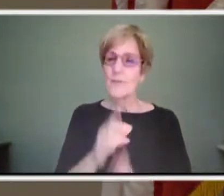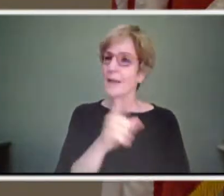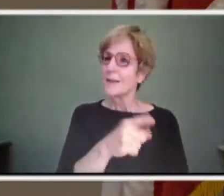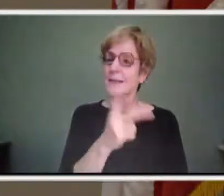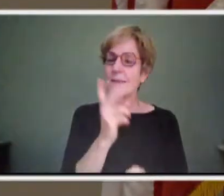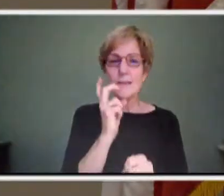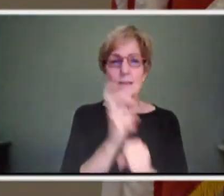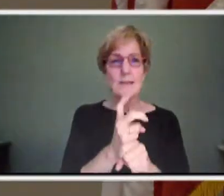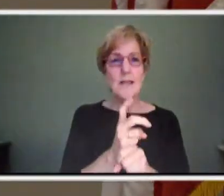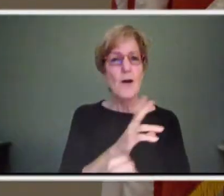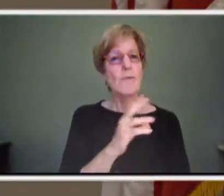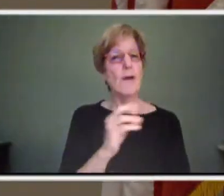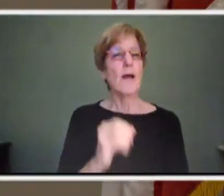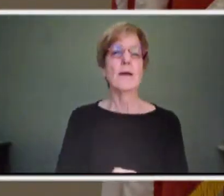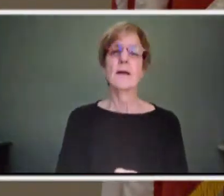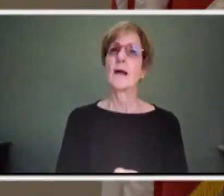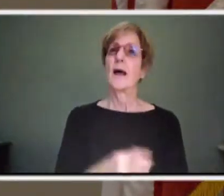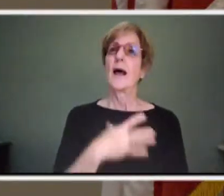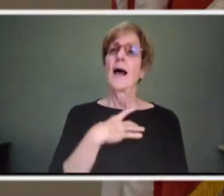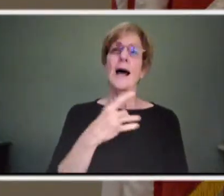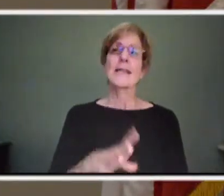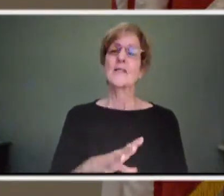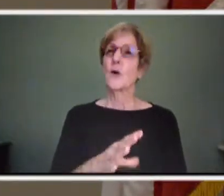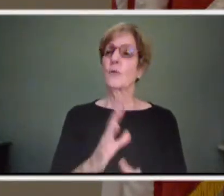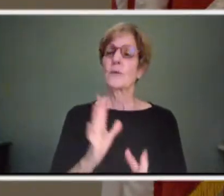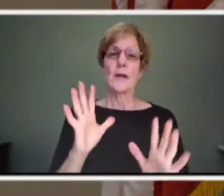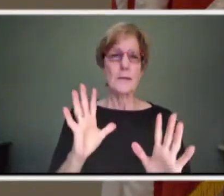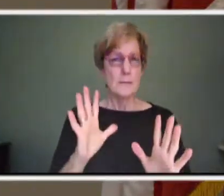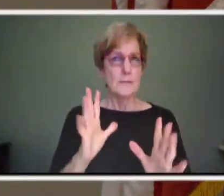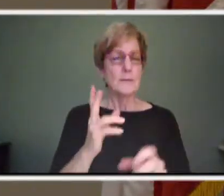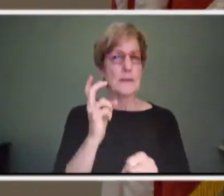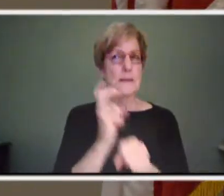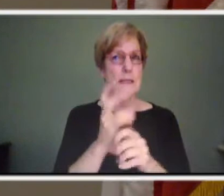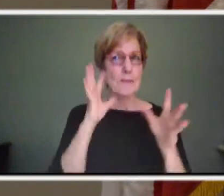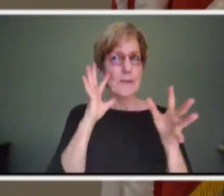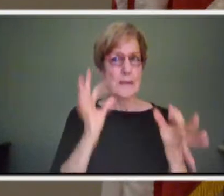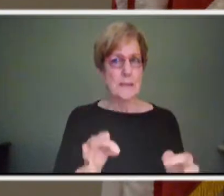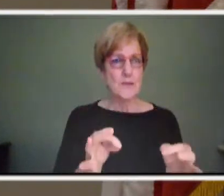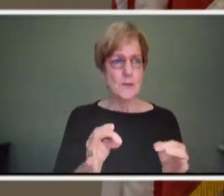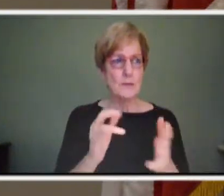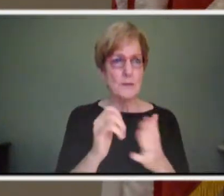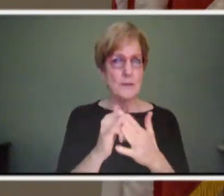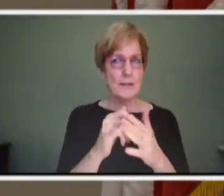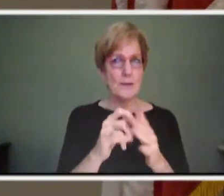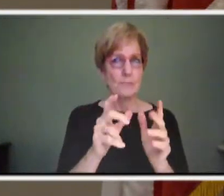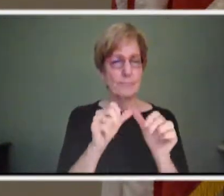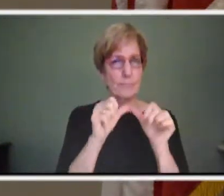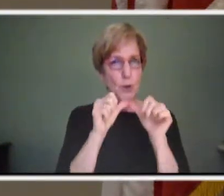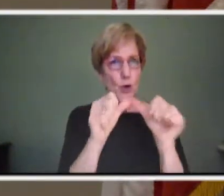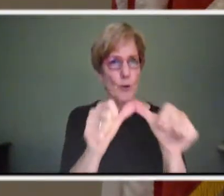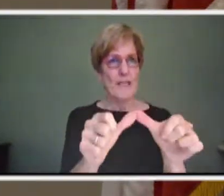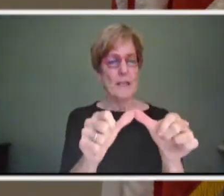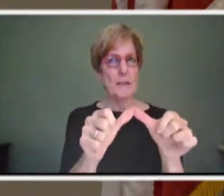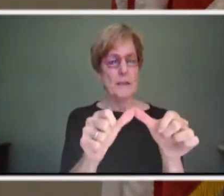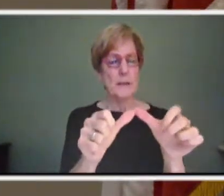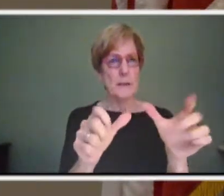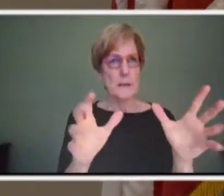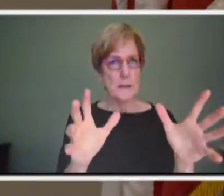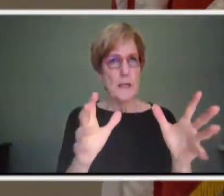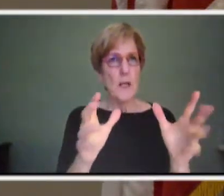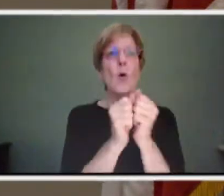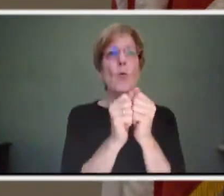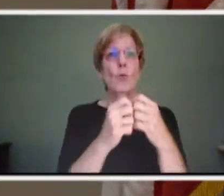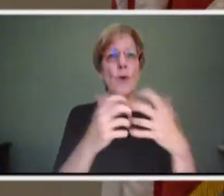And I don't like making tough decisions that are permanent infrastructure decisions without having had the opportunity